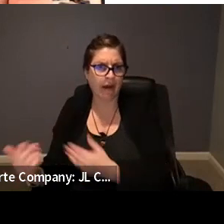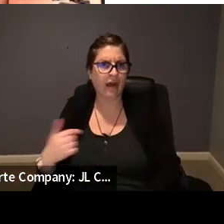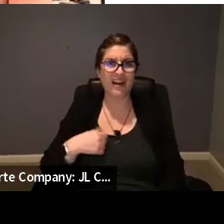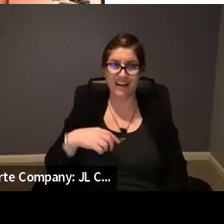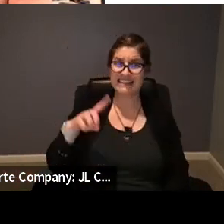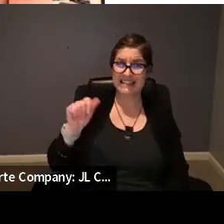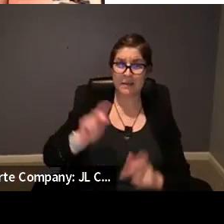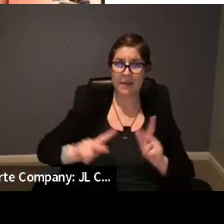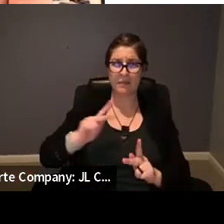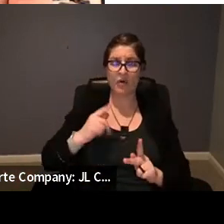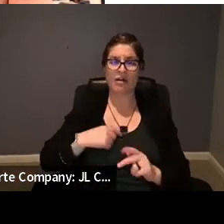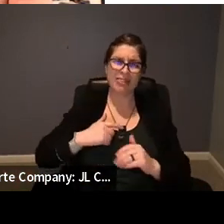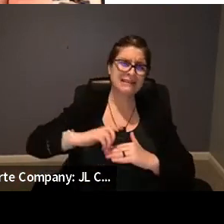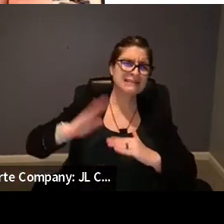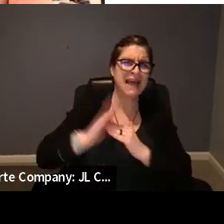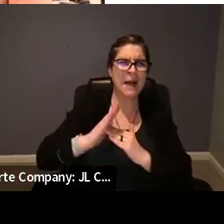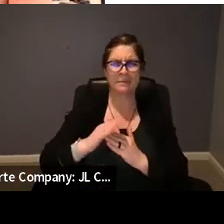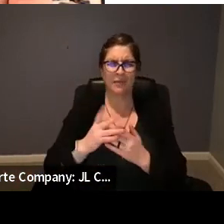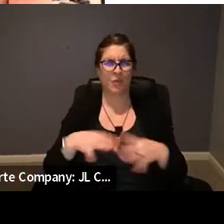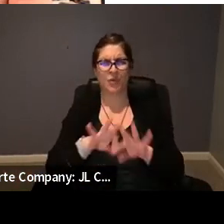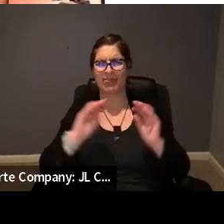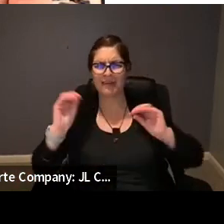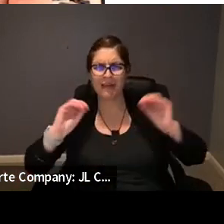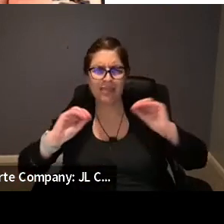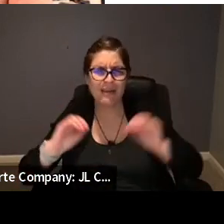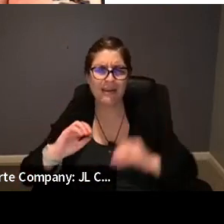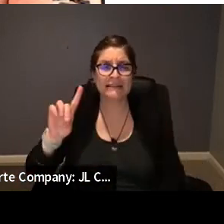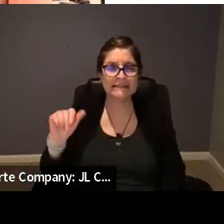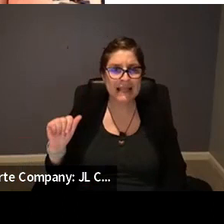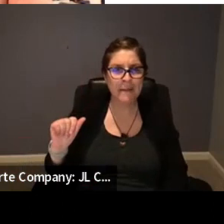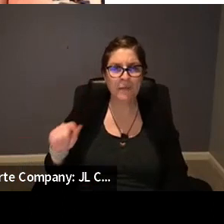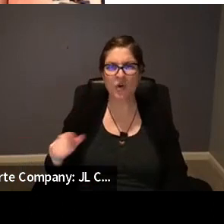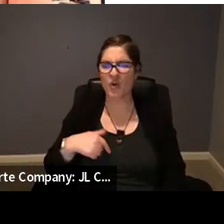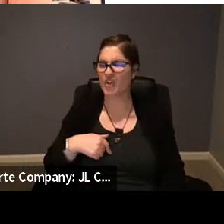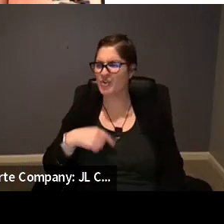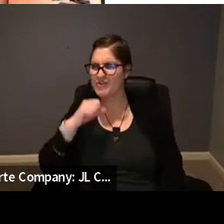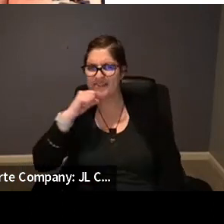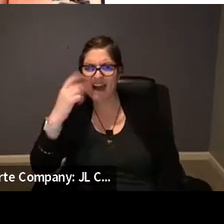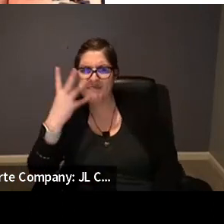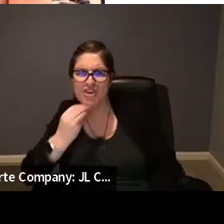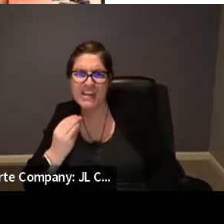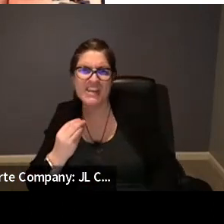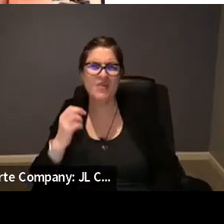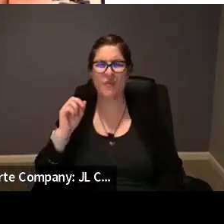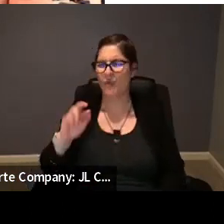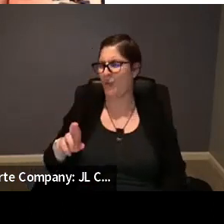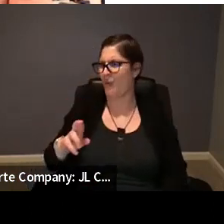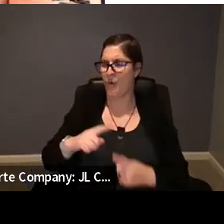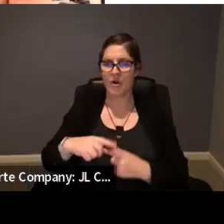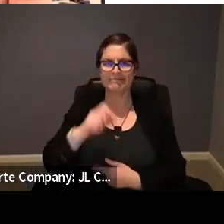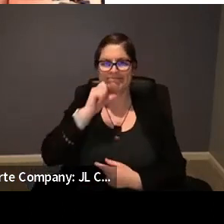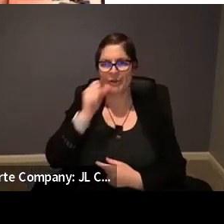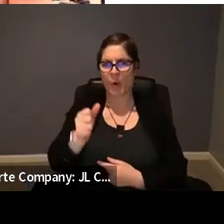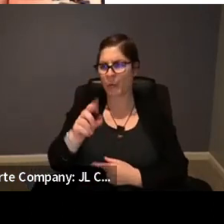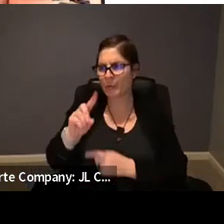unquote useless. The disabled people who are the least pretty, the least palatable, the least productive.